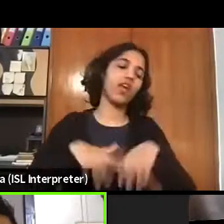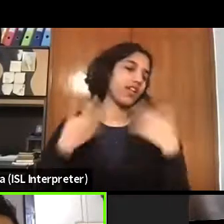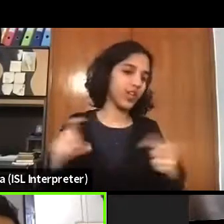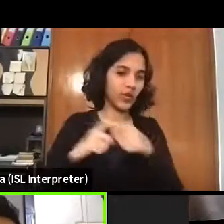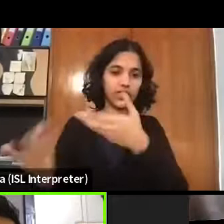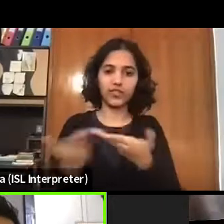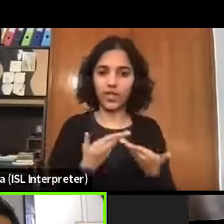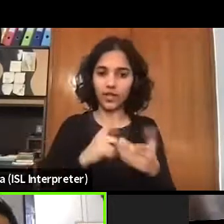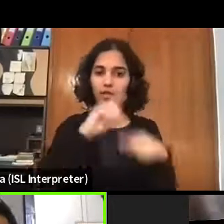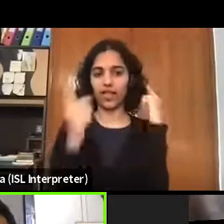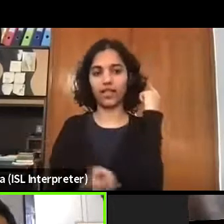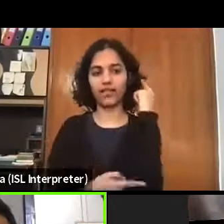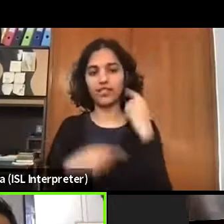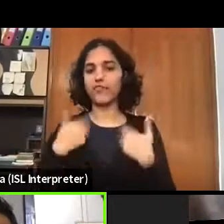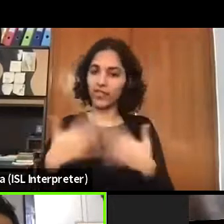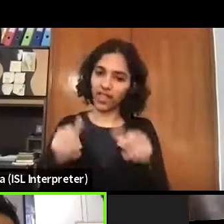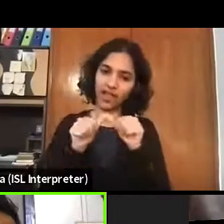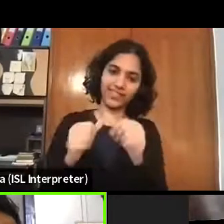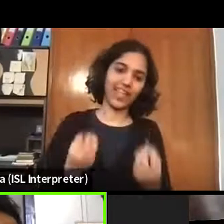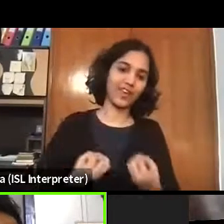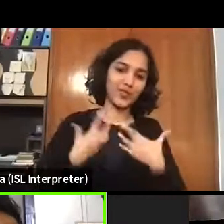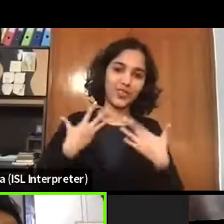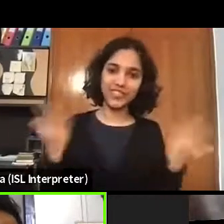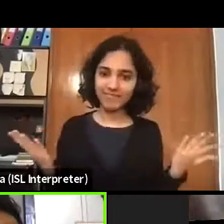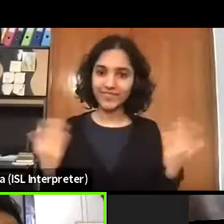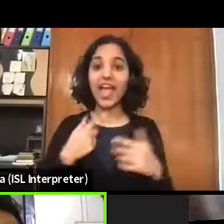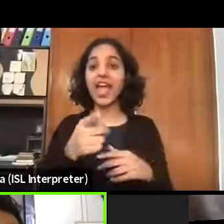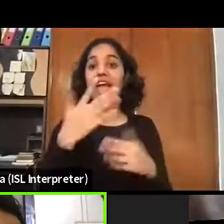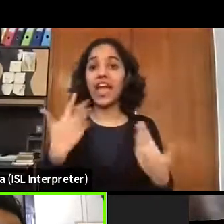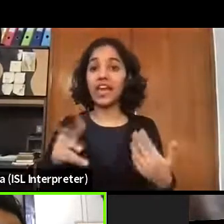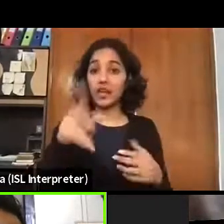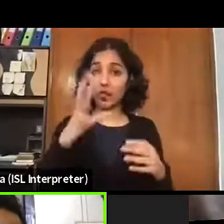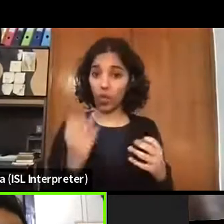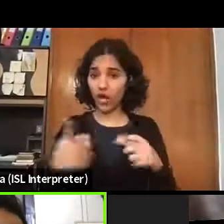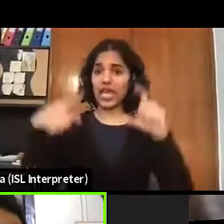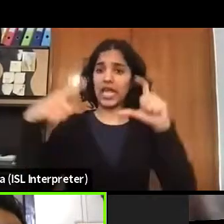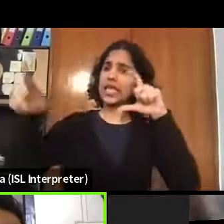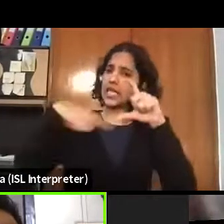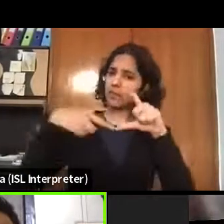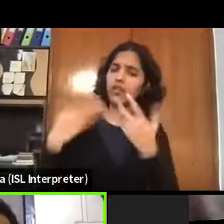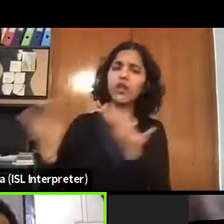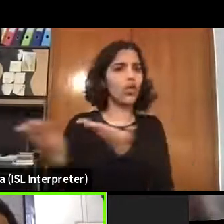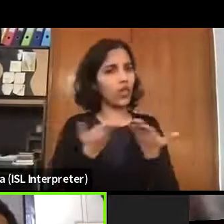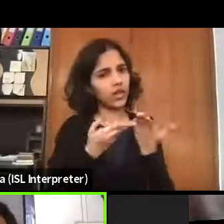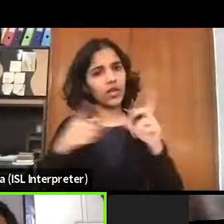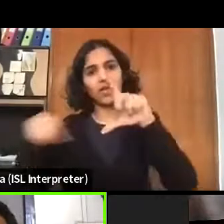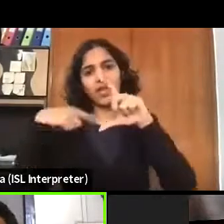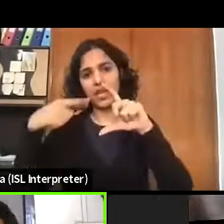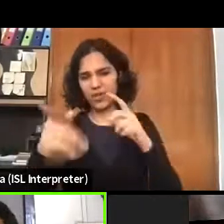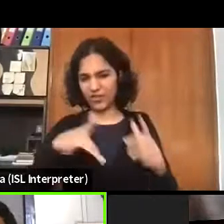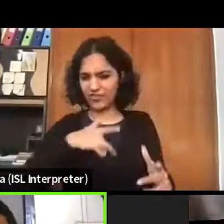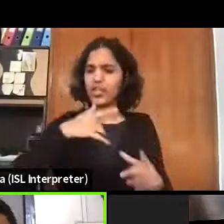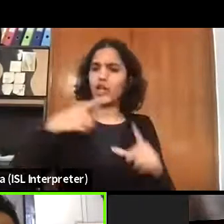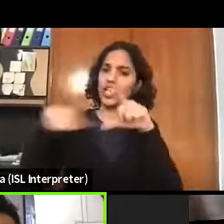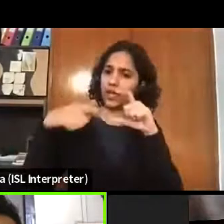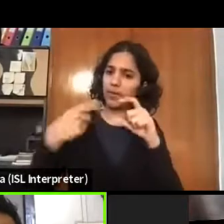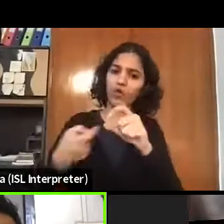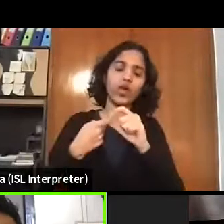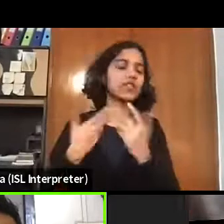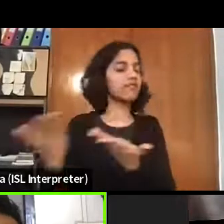and we'll be happy to answer. And we may also respond to you over email if you want to email us your